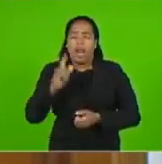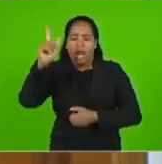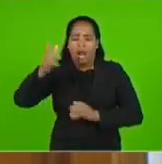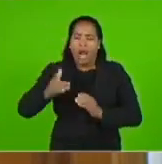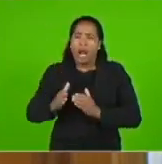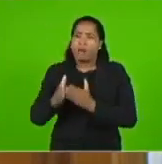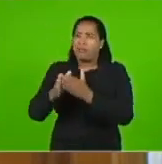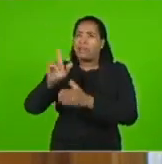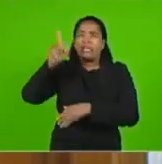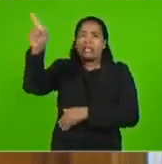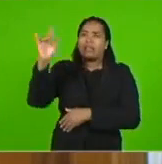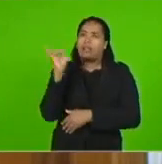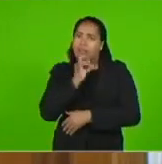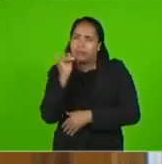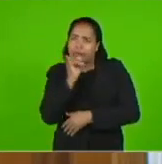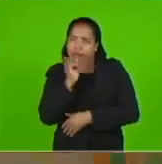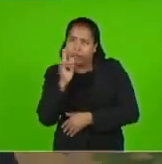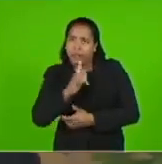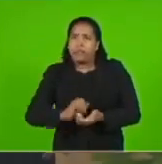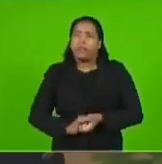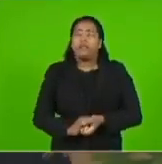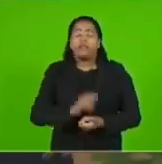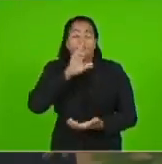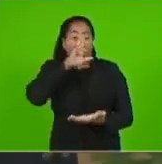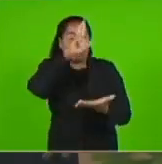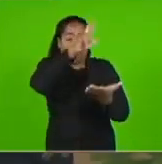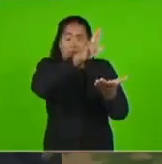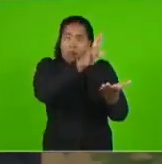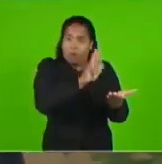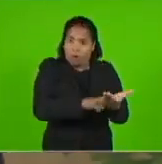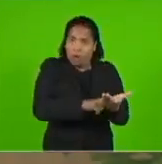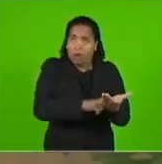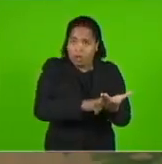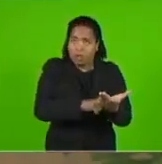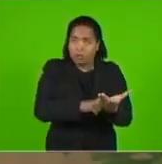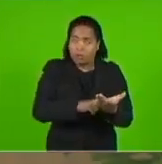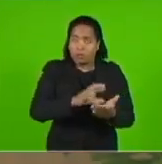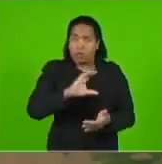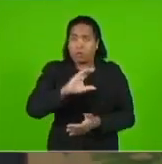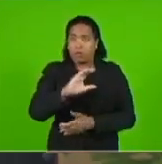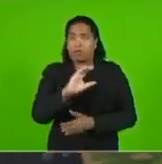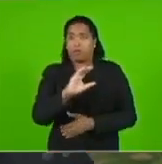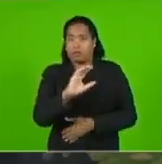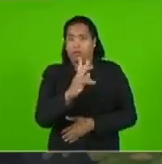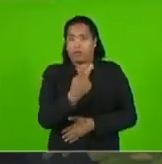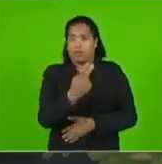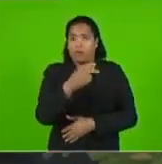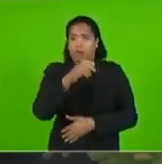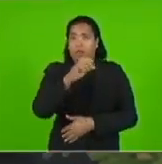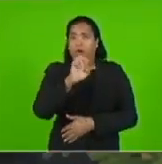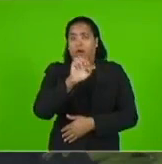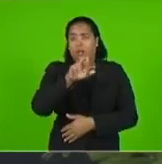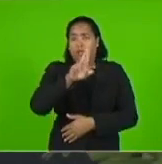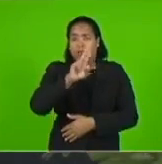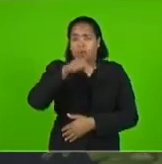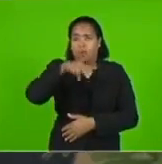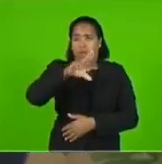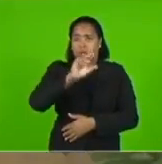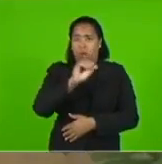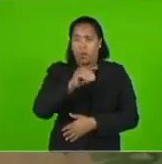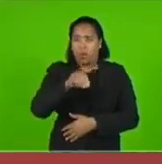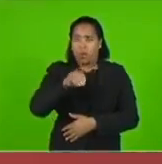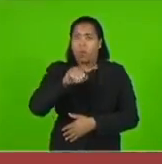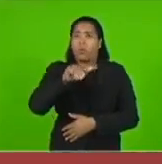135. It's already on the pigs, and the meat of the pigs. This is the result of Chernobyl, but that's not the problem. The great